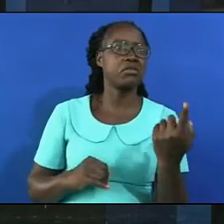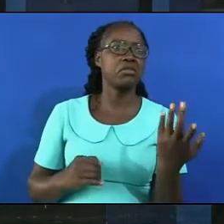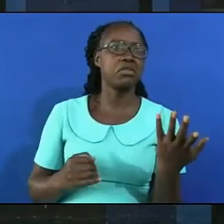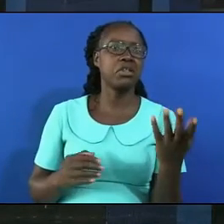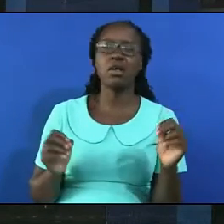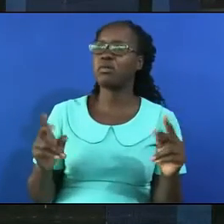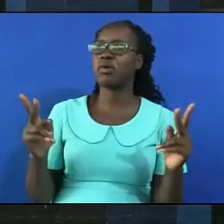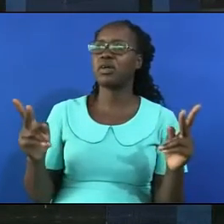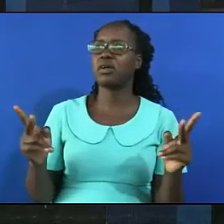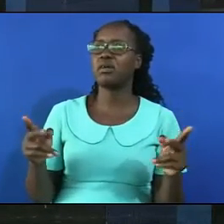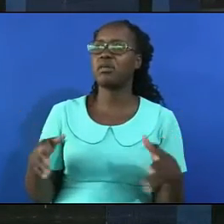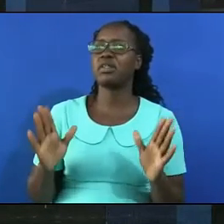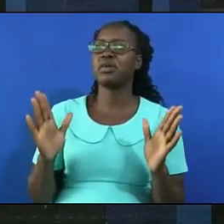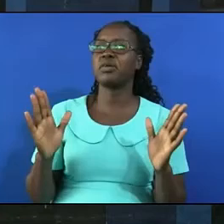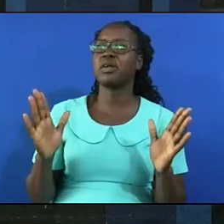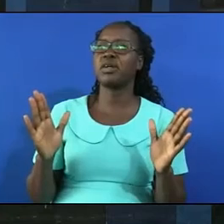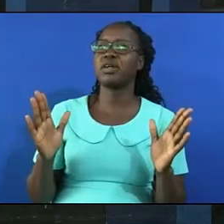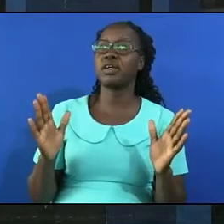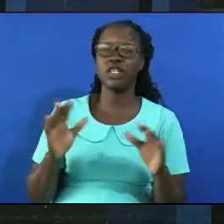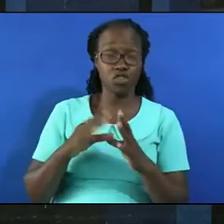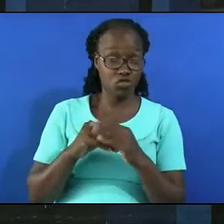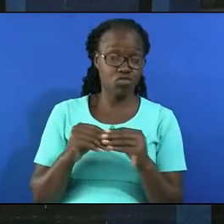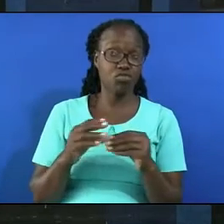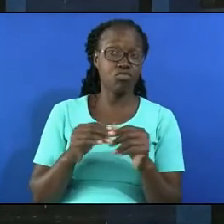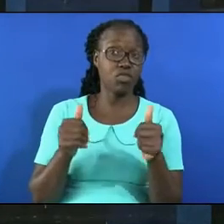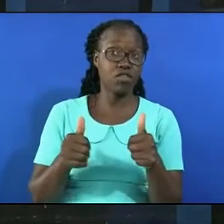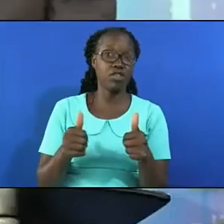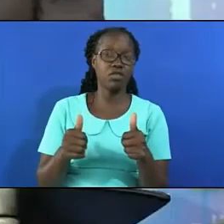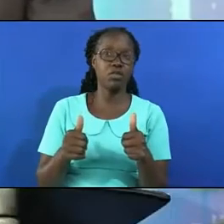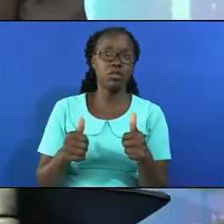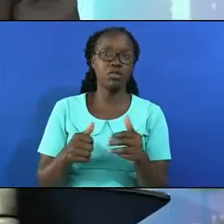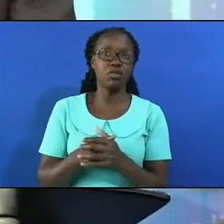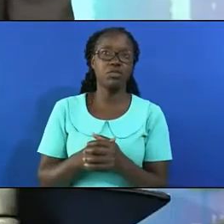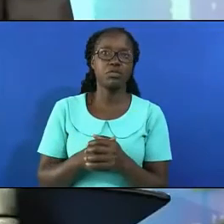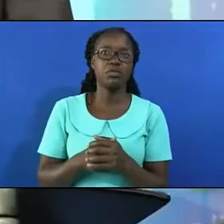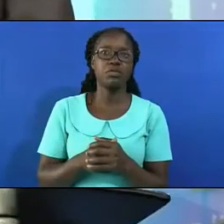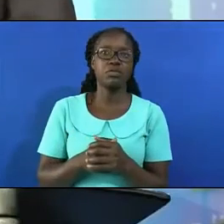Married, I'm single. I'm okay, by the way. It's cool. Are we together?